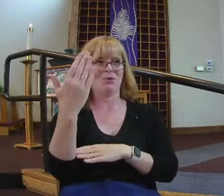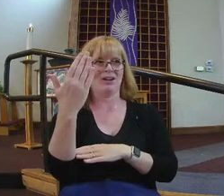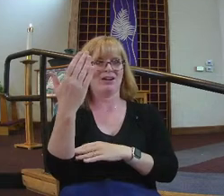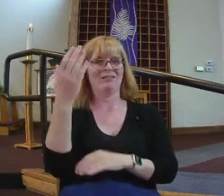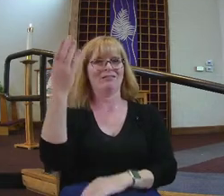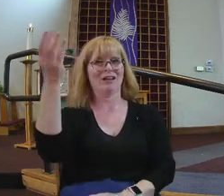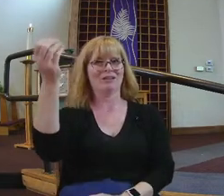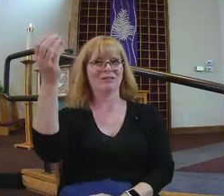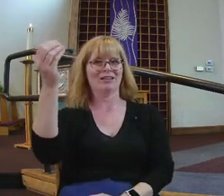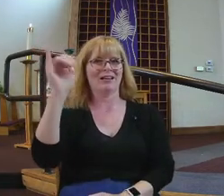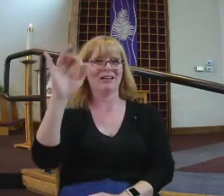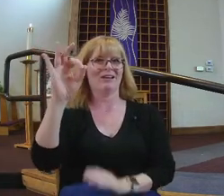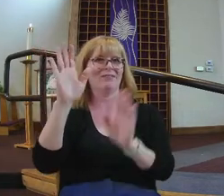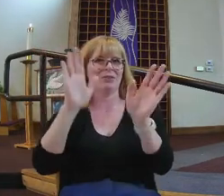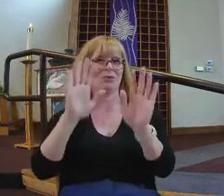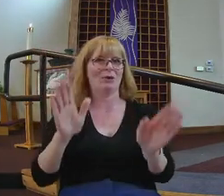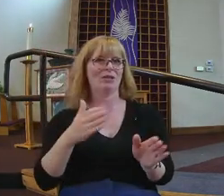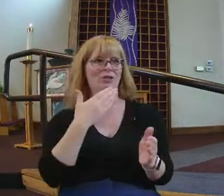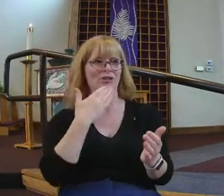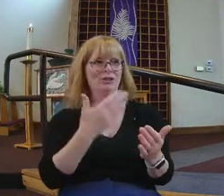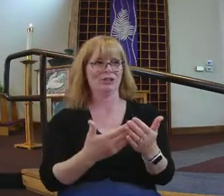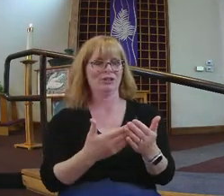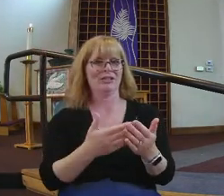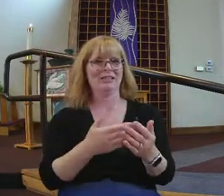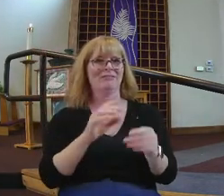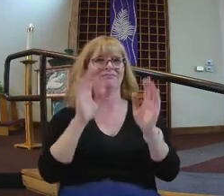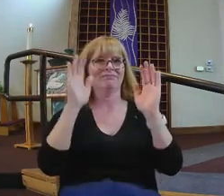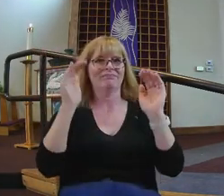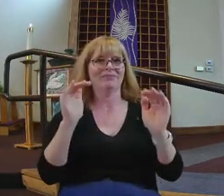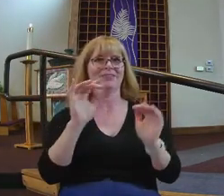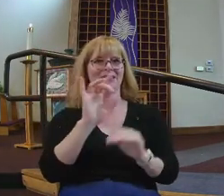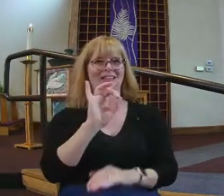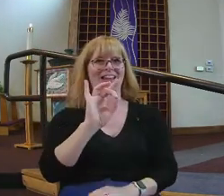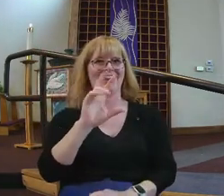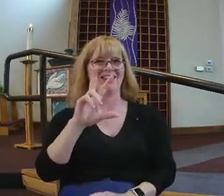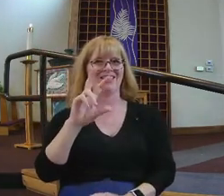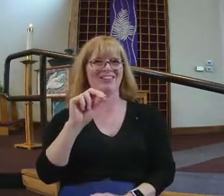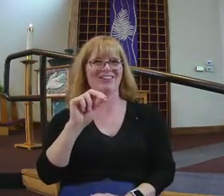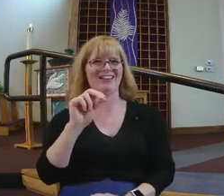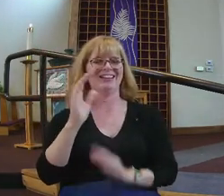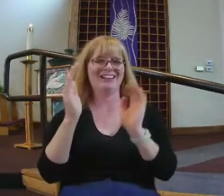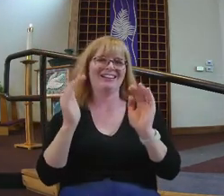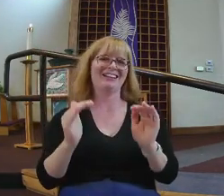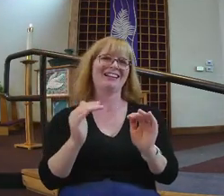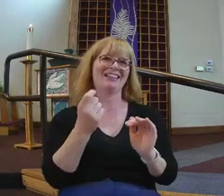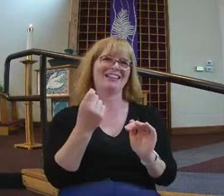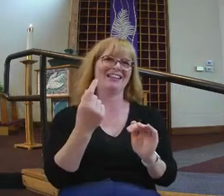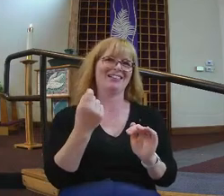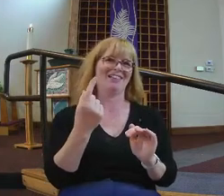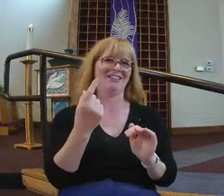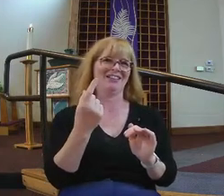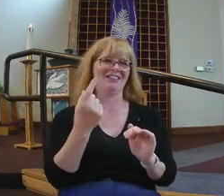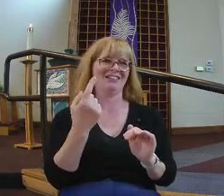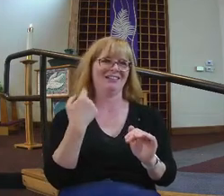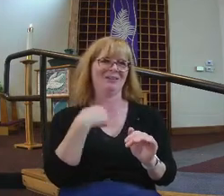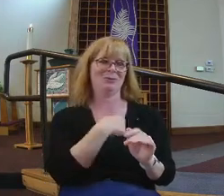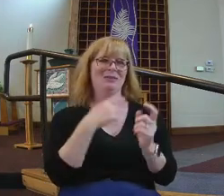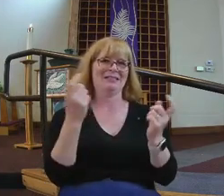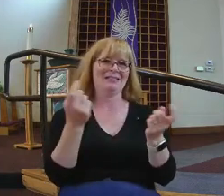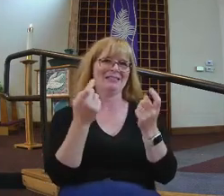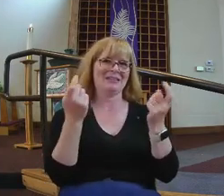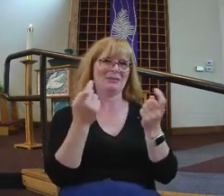courtyard, assuming that the weather's good, or at 8:30 or 11 a.m. as we celebrate the reason that we're all